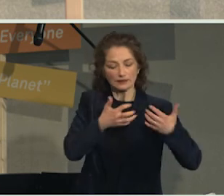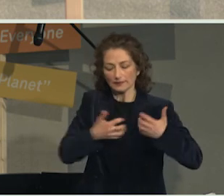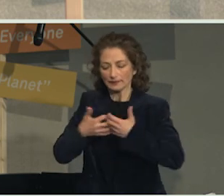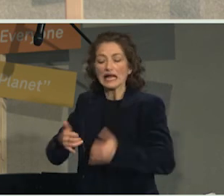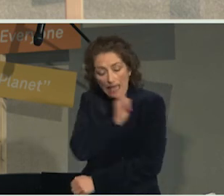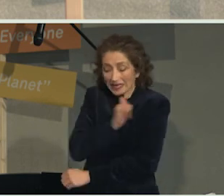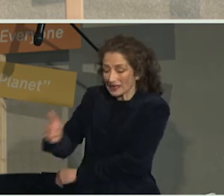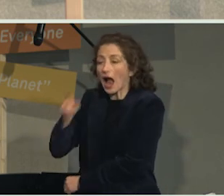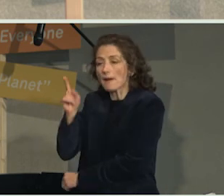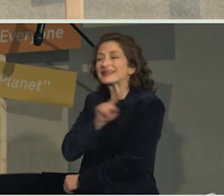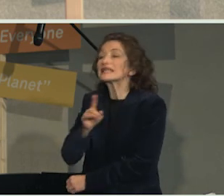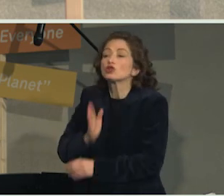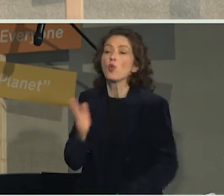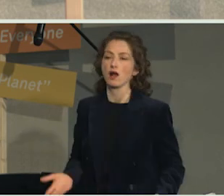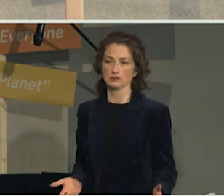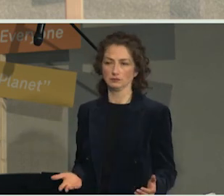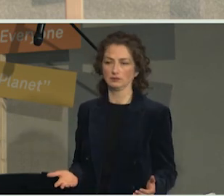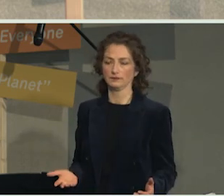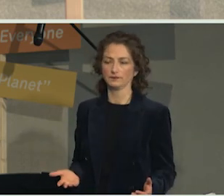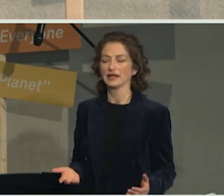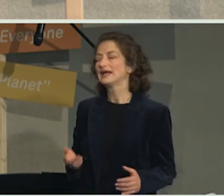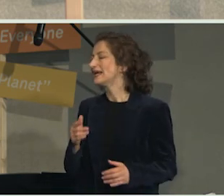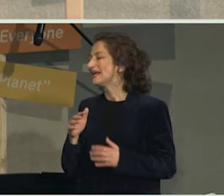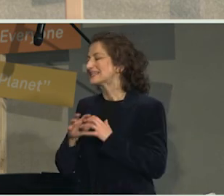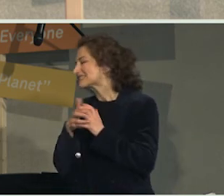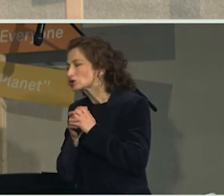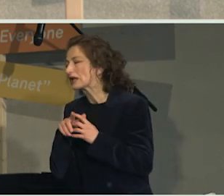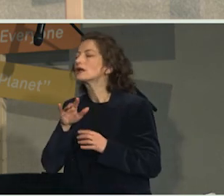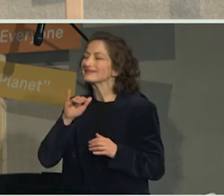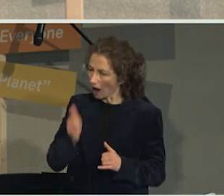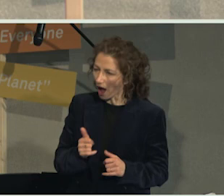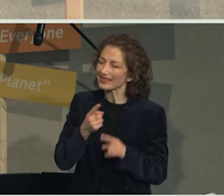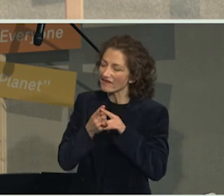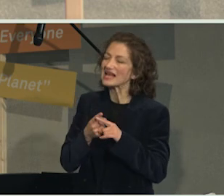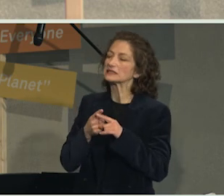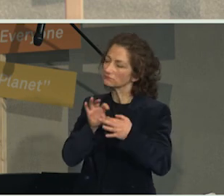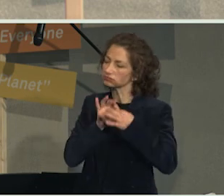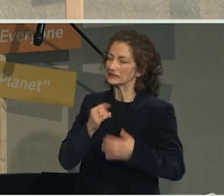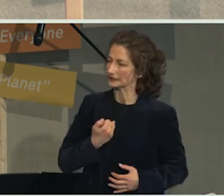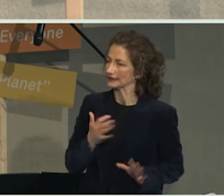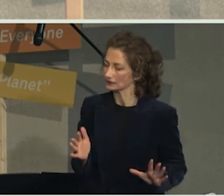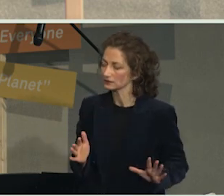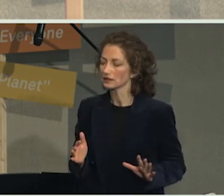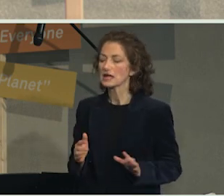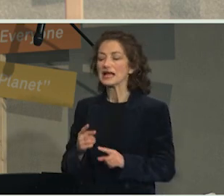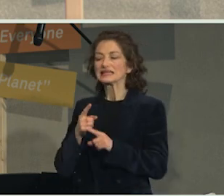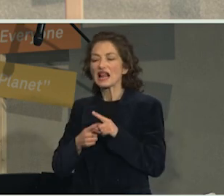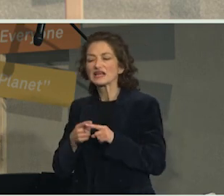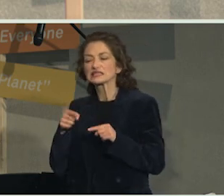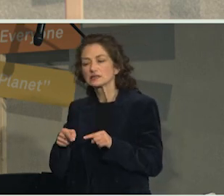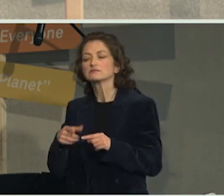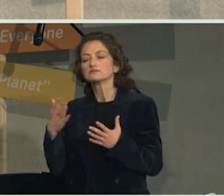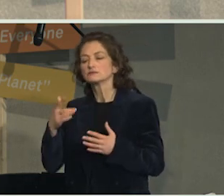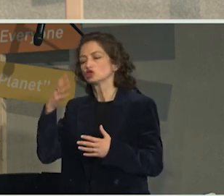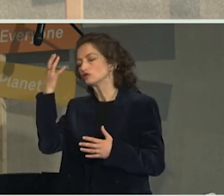So, intersectionality is indeed about identity, but not only about identity. It's a product of Black feminist thinking,